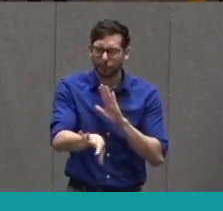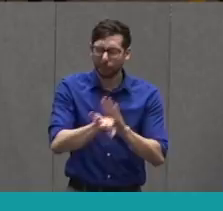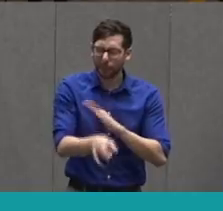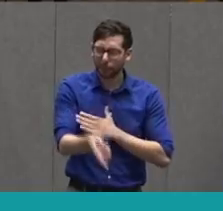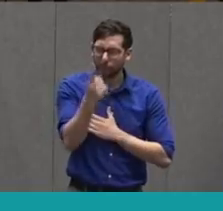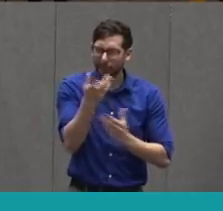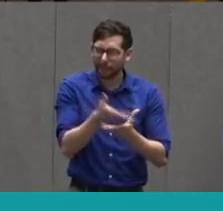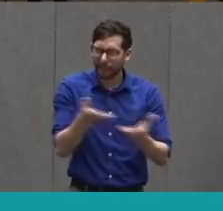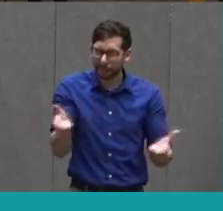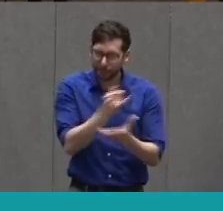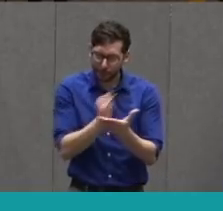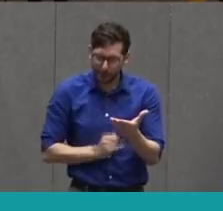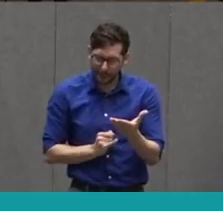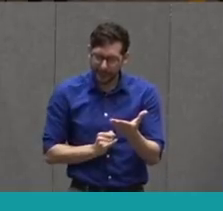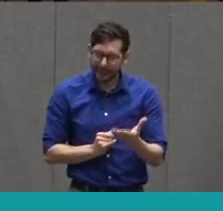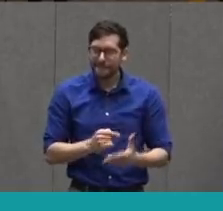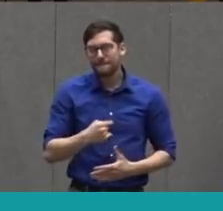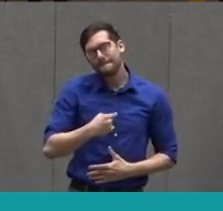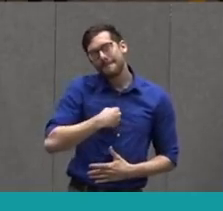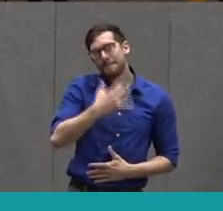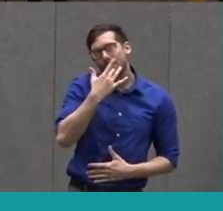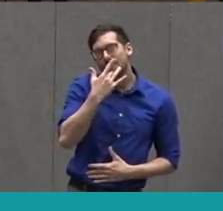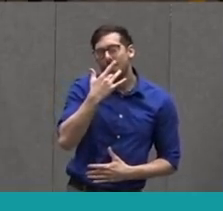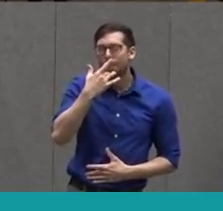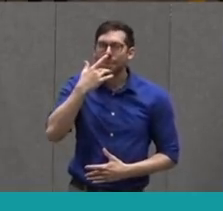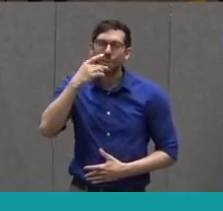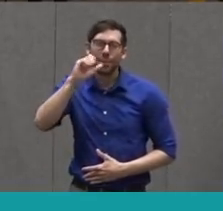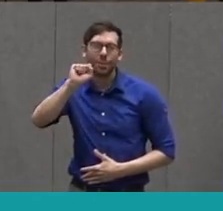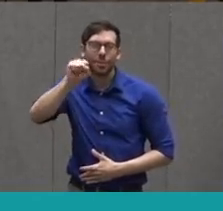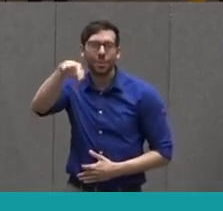want to make sure that we capture all of its properties.